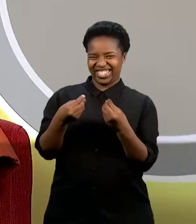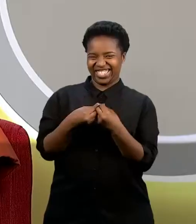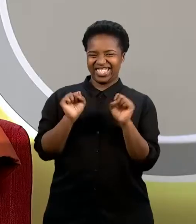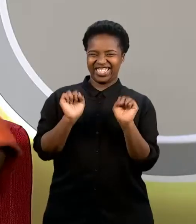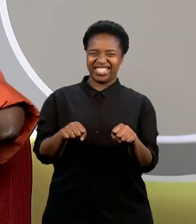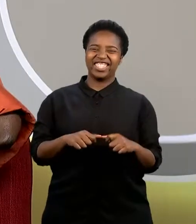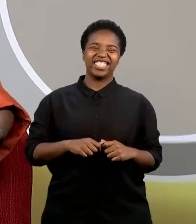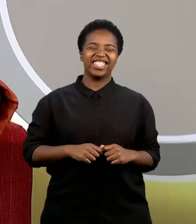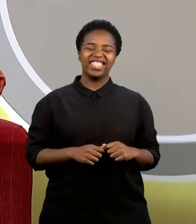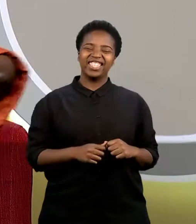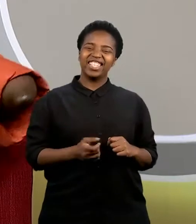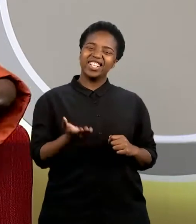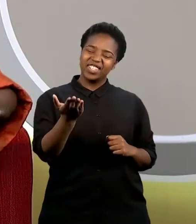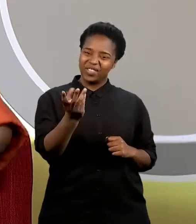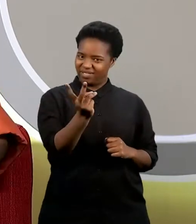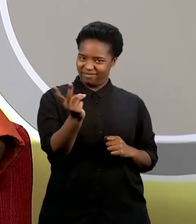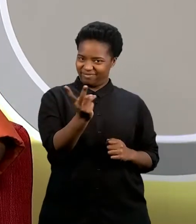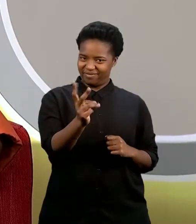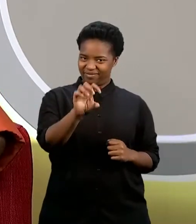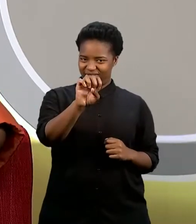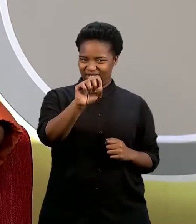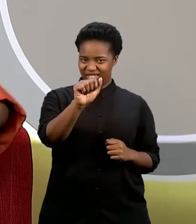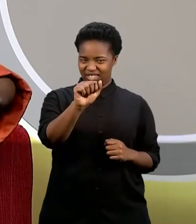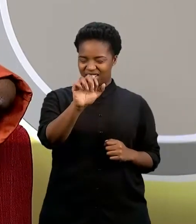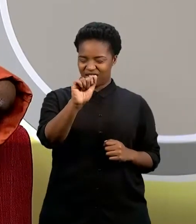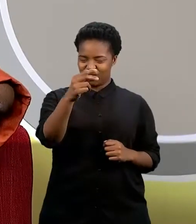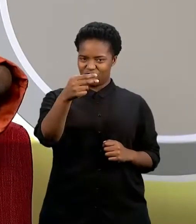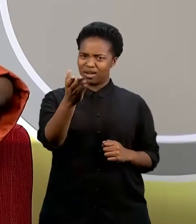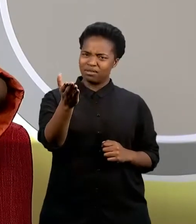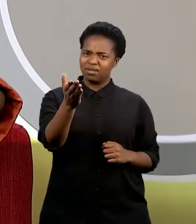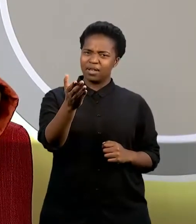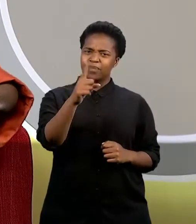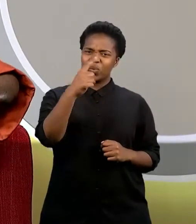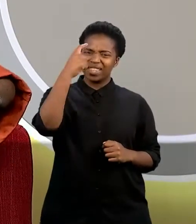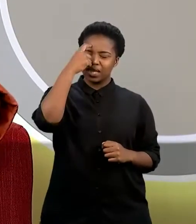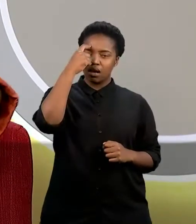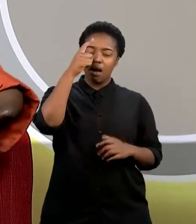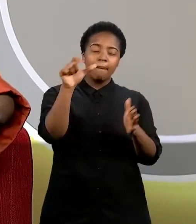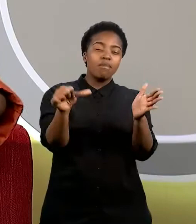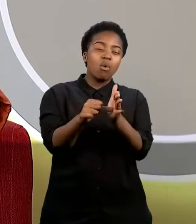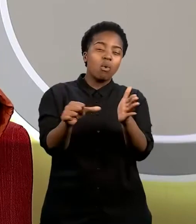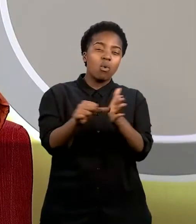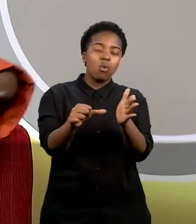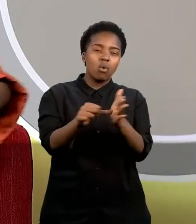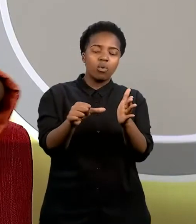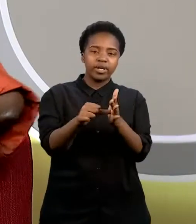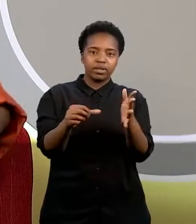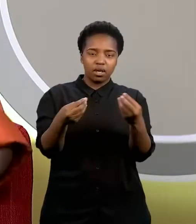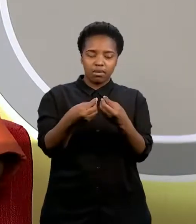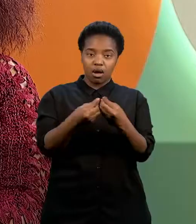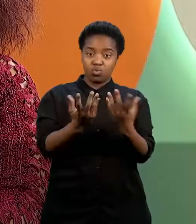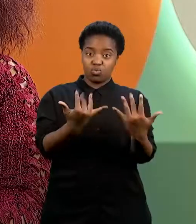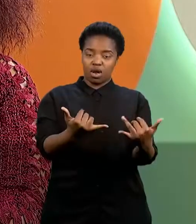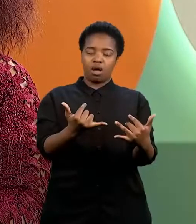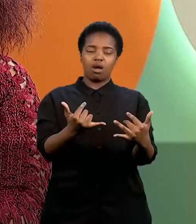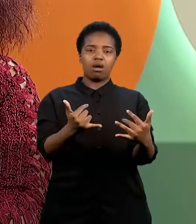And for you, Sarah, and Kelly as well, I'll start with Sarah though. What do you think is the most important thing that people can take away from today's